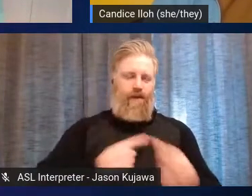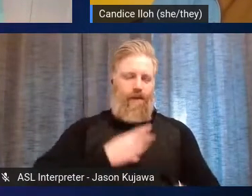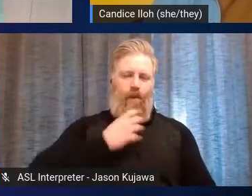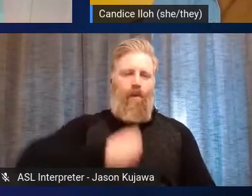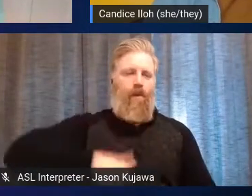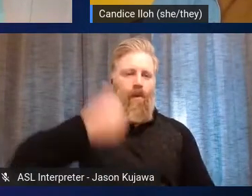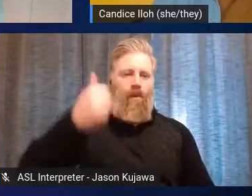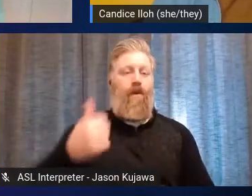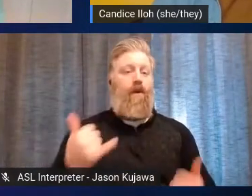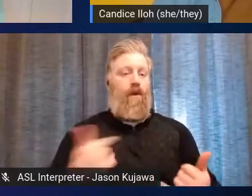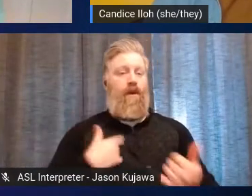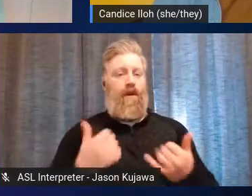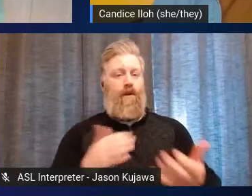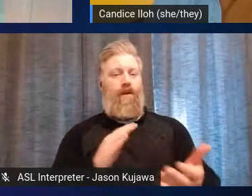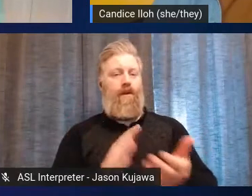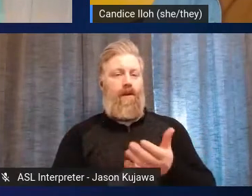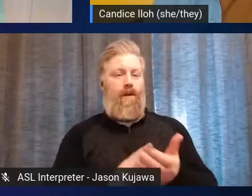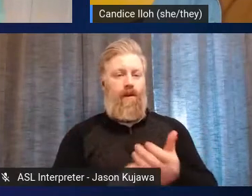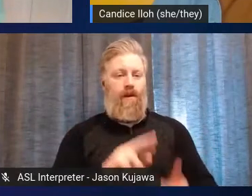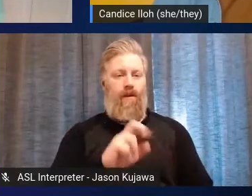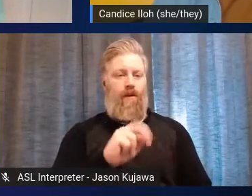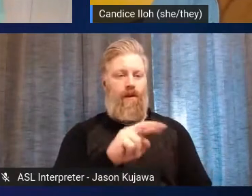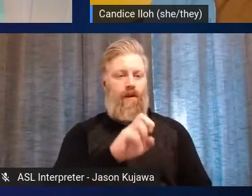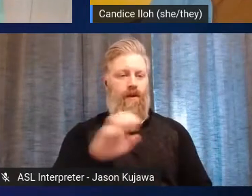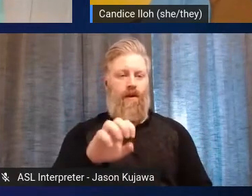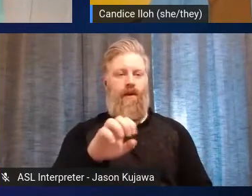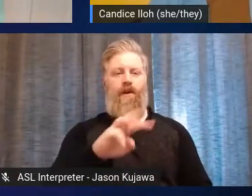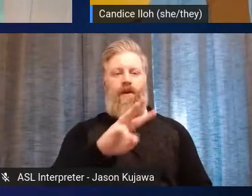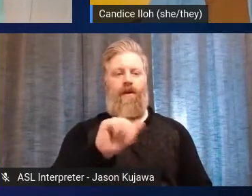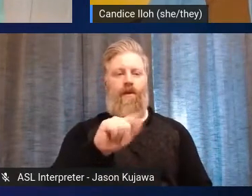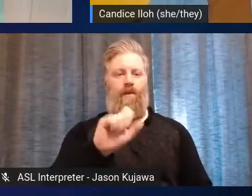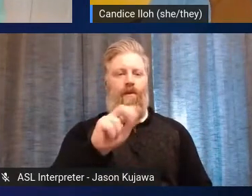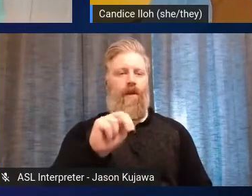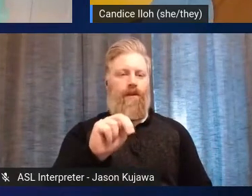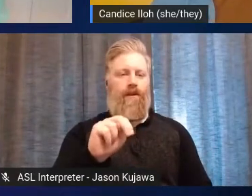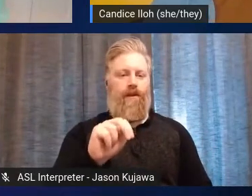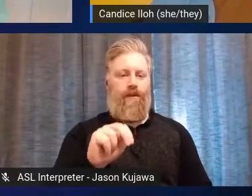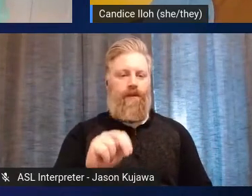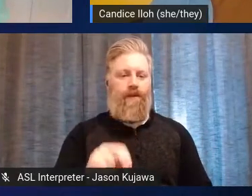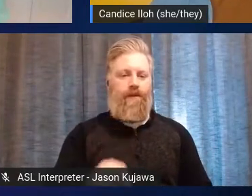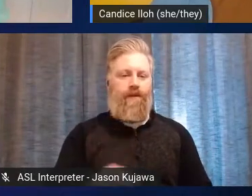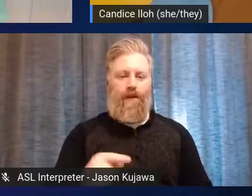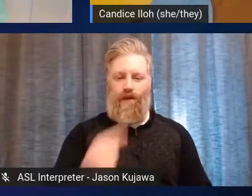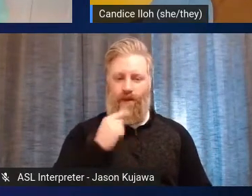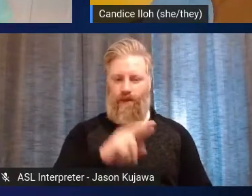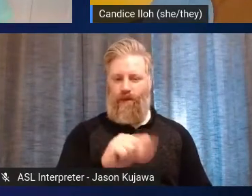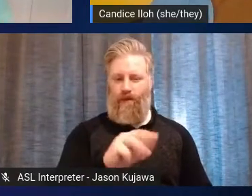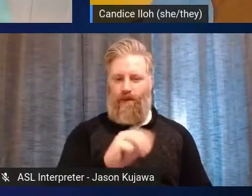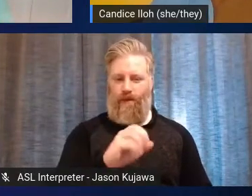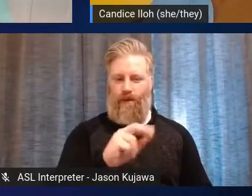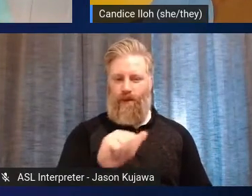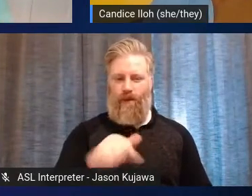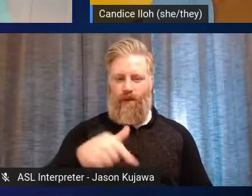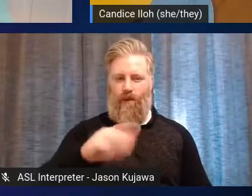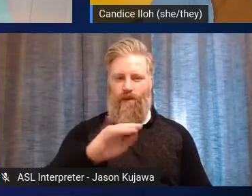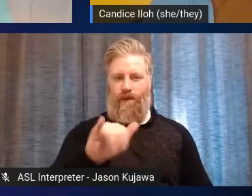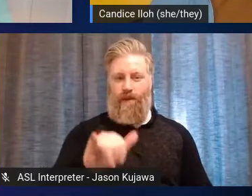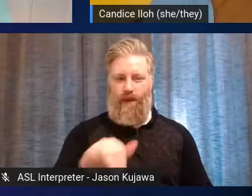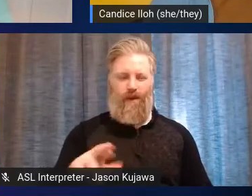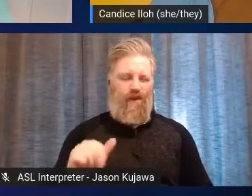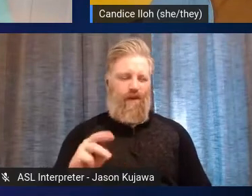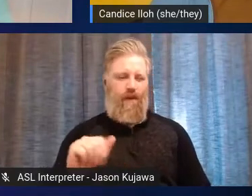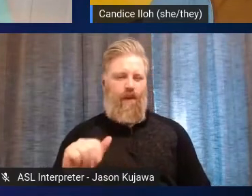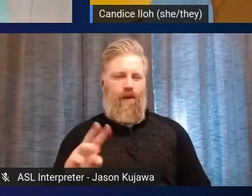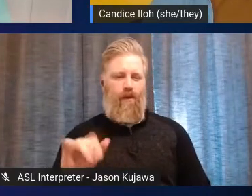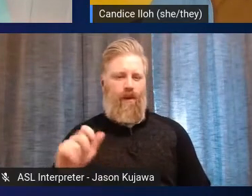out the great Renee Watson, though, because Victoria, you said that Ramona Quimby and Renee Watson has a series featuring a little